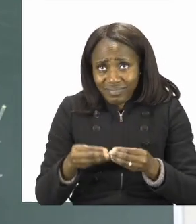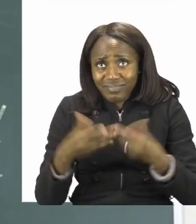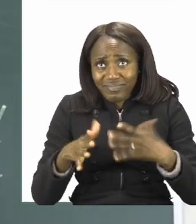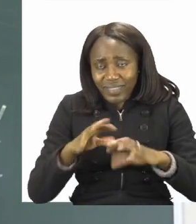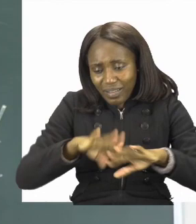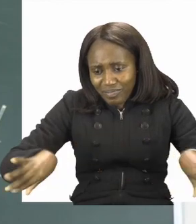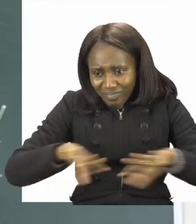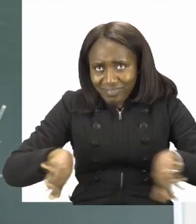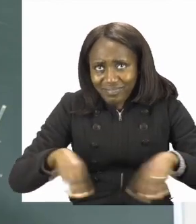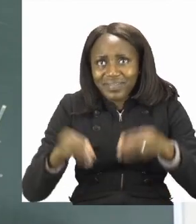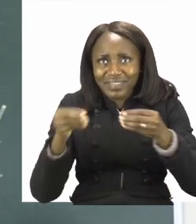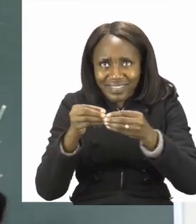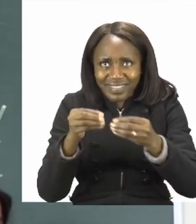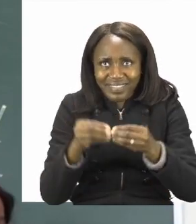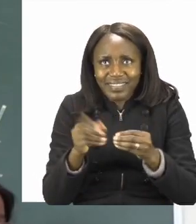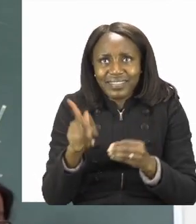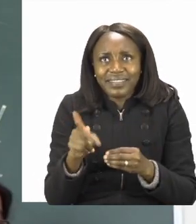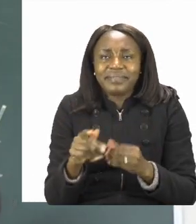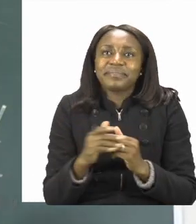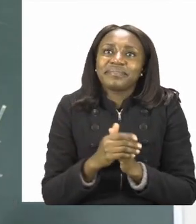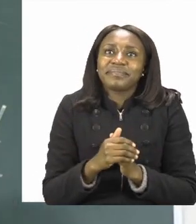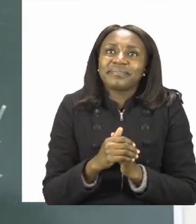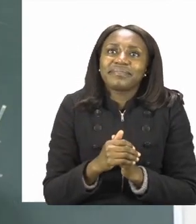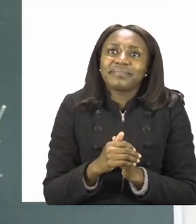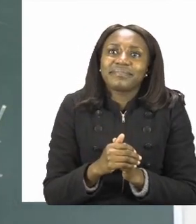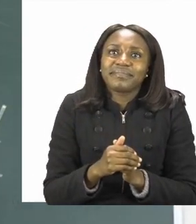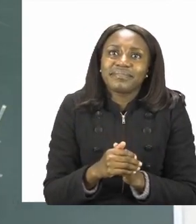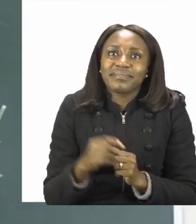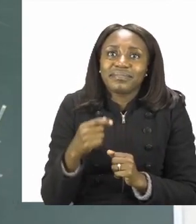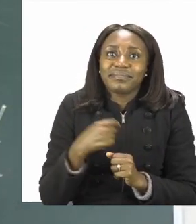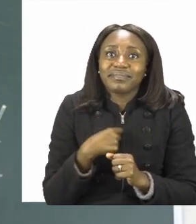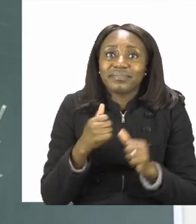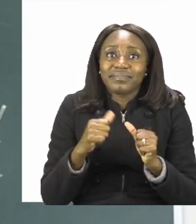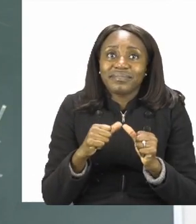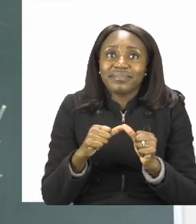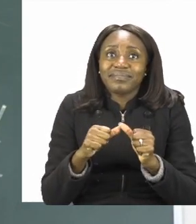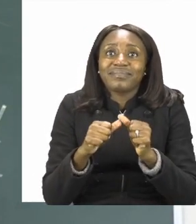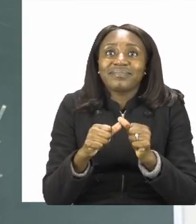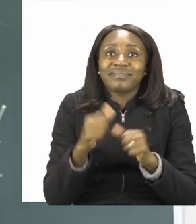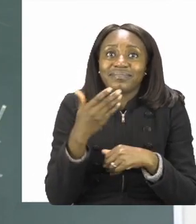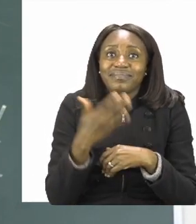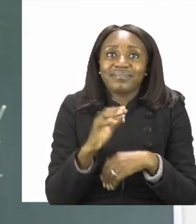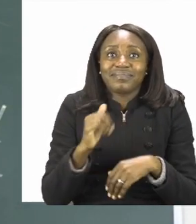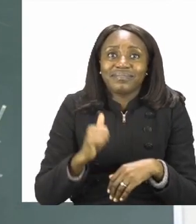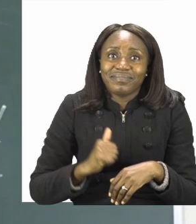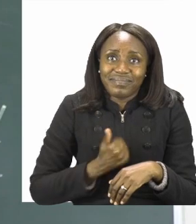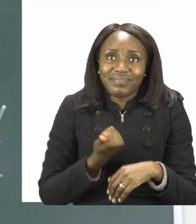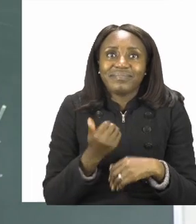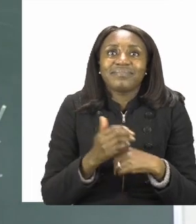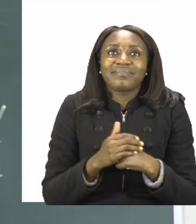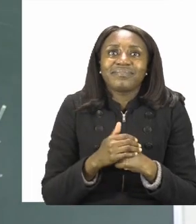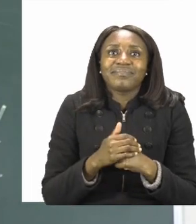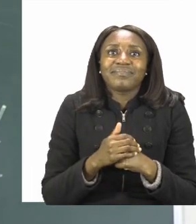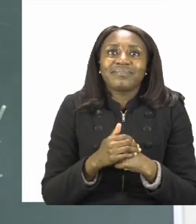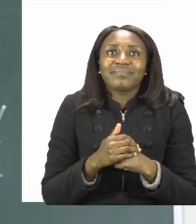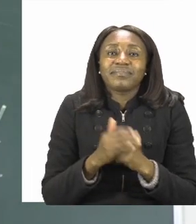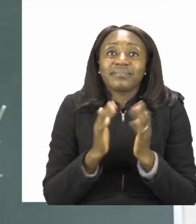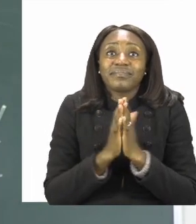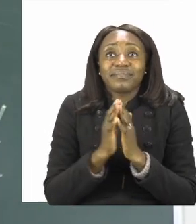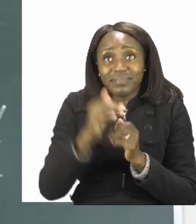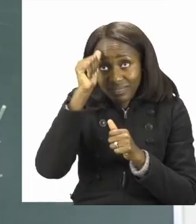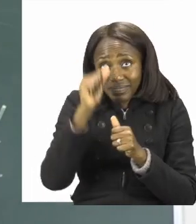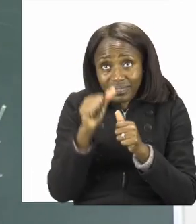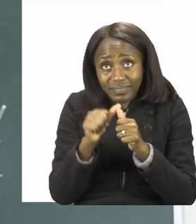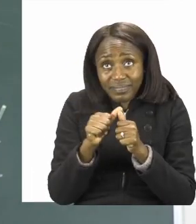again. Now, you're going to leave me trying to complete my puzzle, and I want you to start on your work. Remember to do